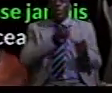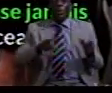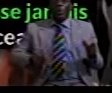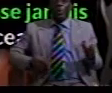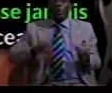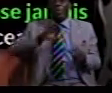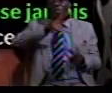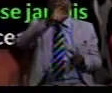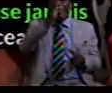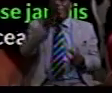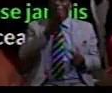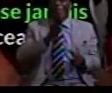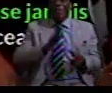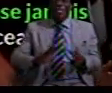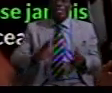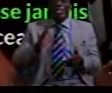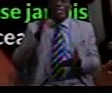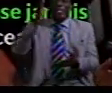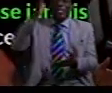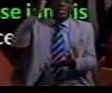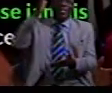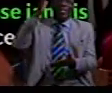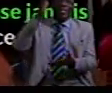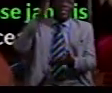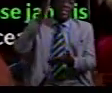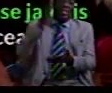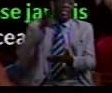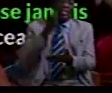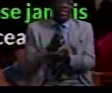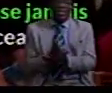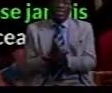steadfastness. Worship the Lord in the beauty of his holiness.